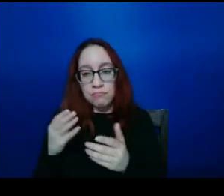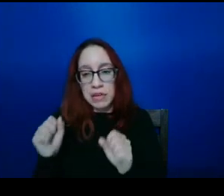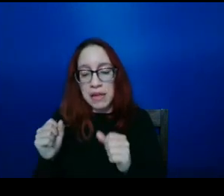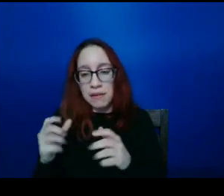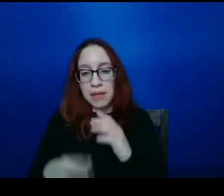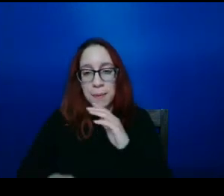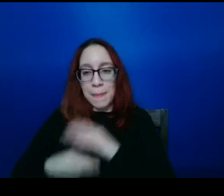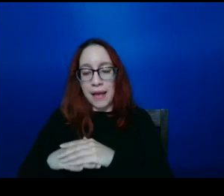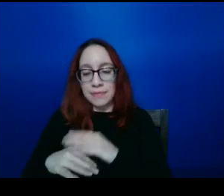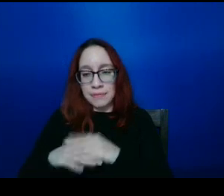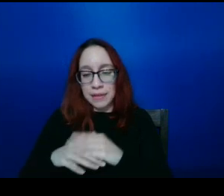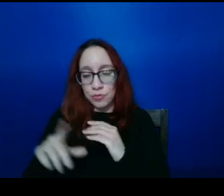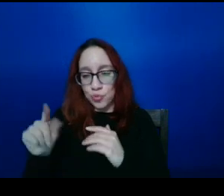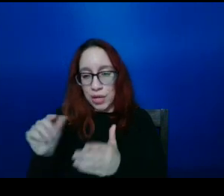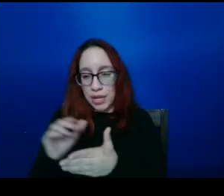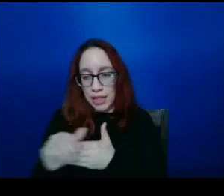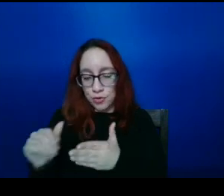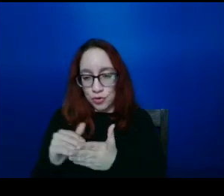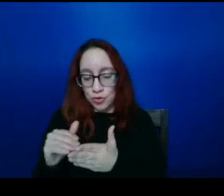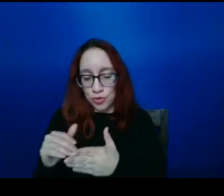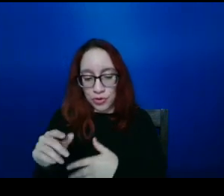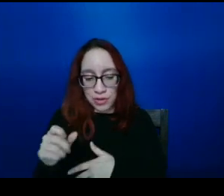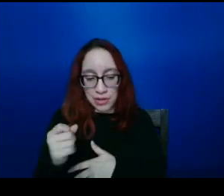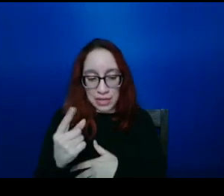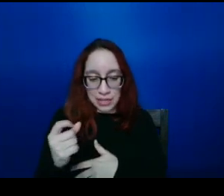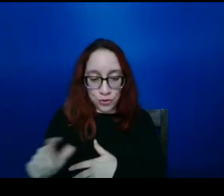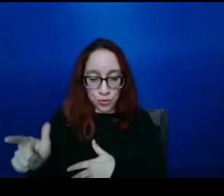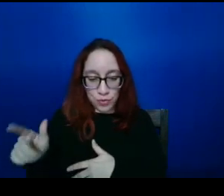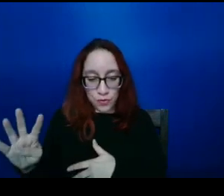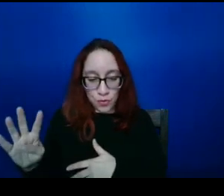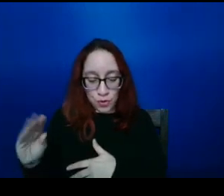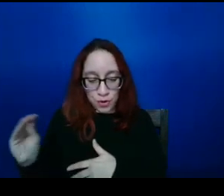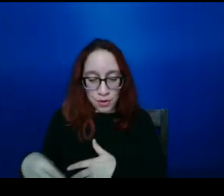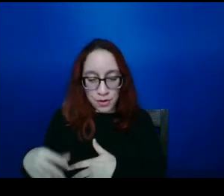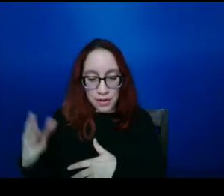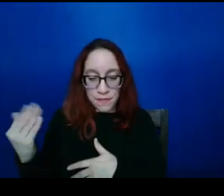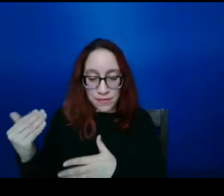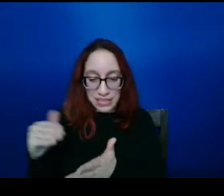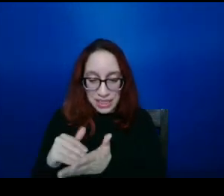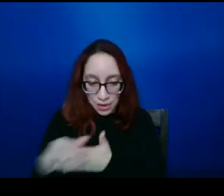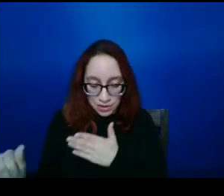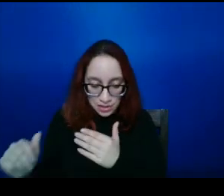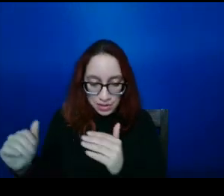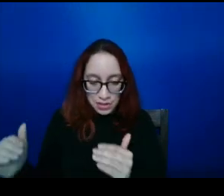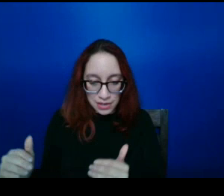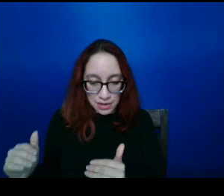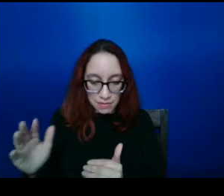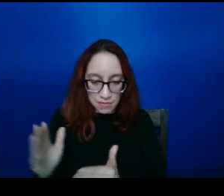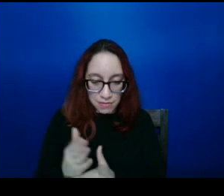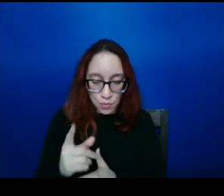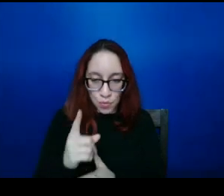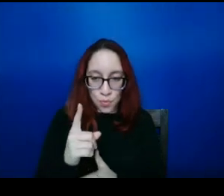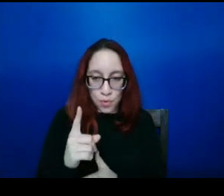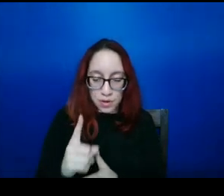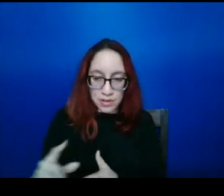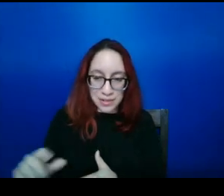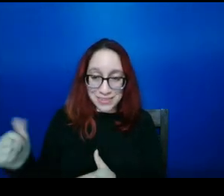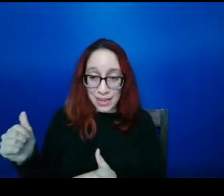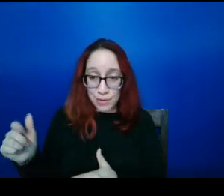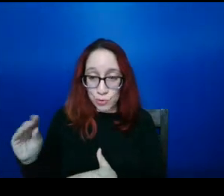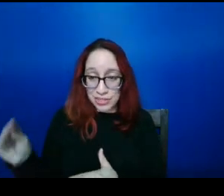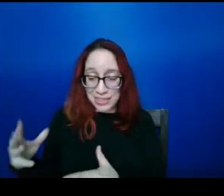of $20,000. 11 to 24%, they would be eligible for $15,000, and then anywhere between 10 and 1%,